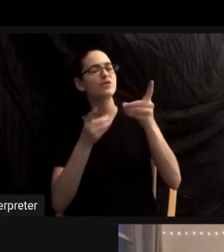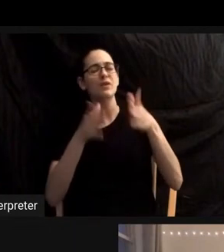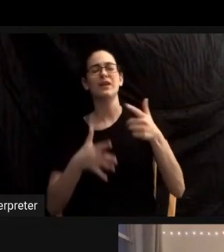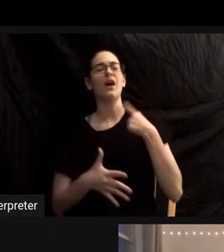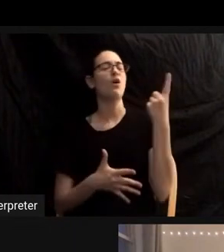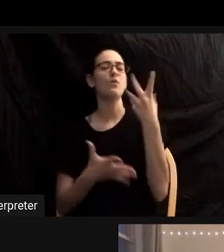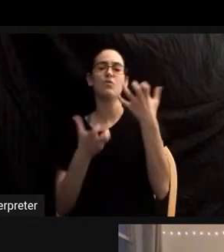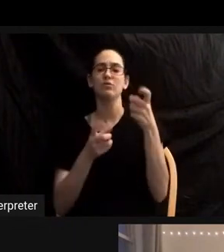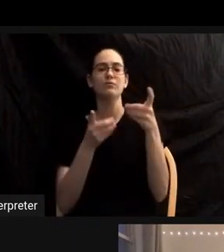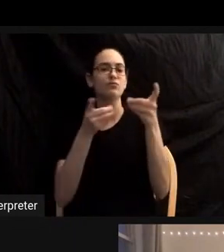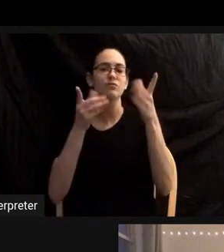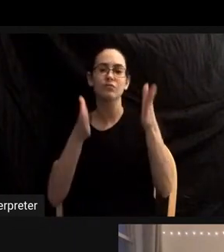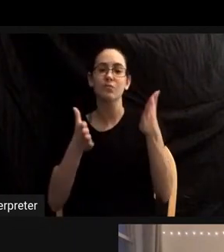time.